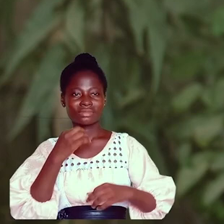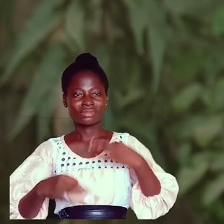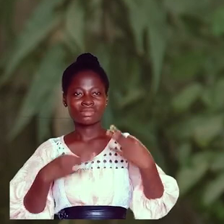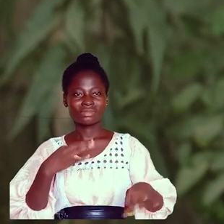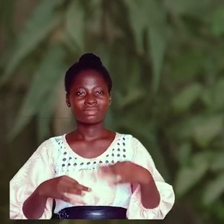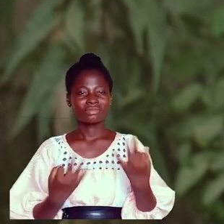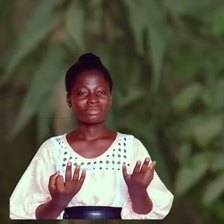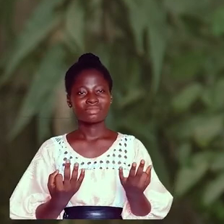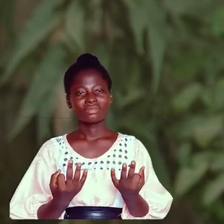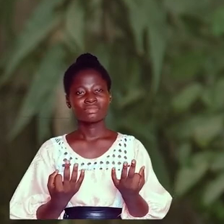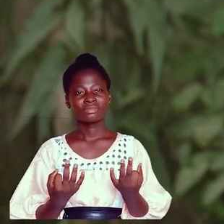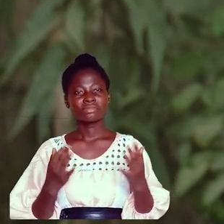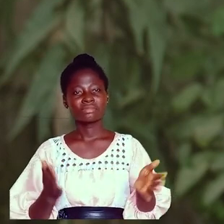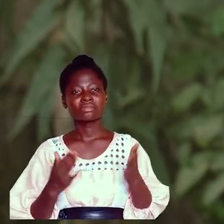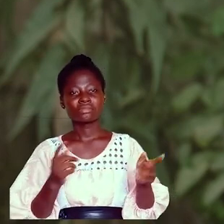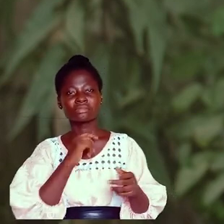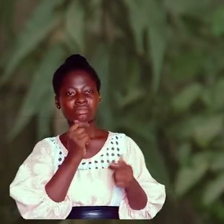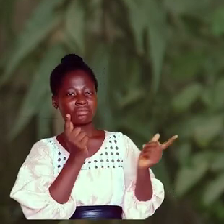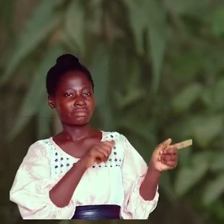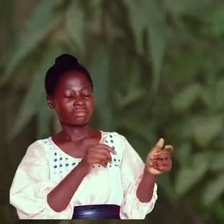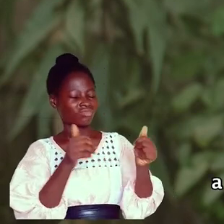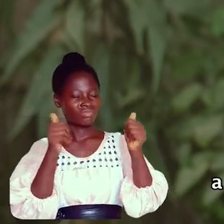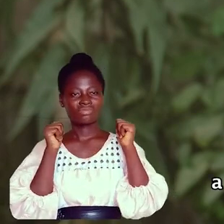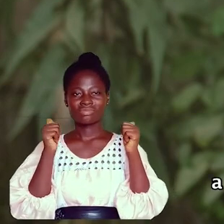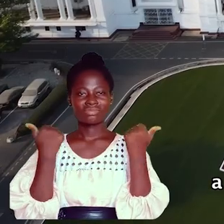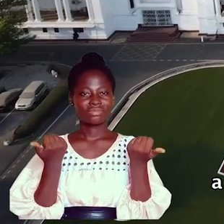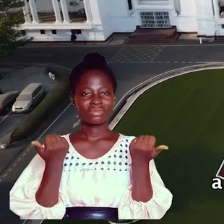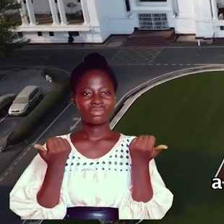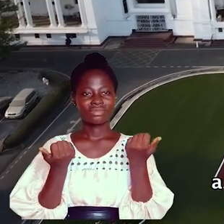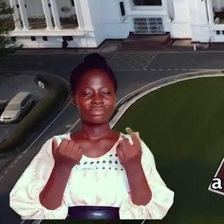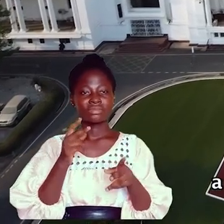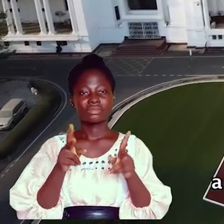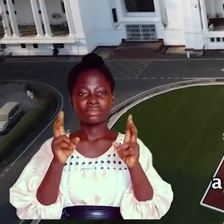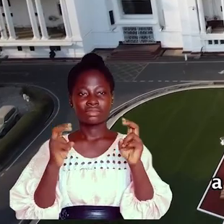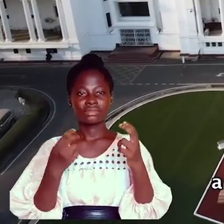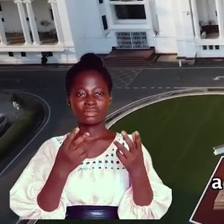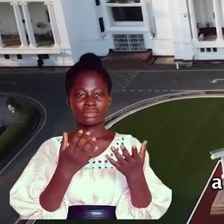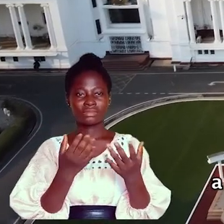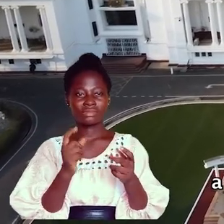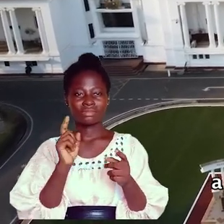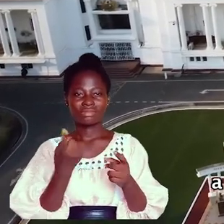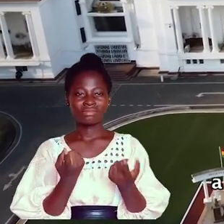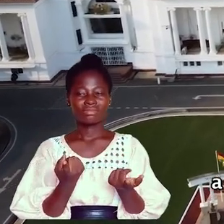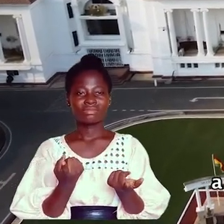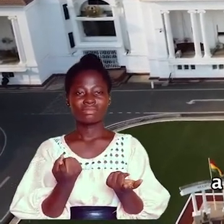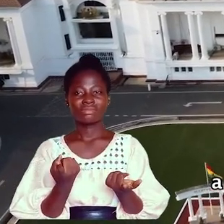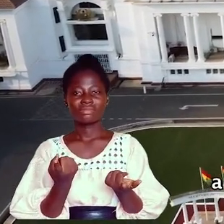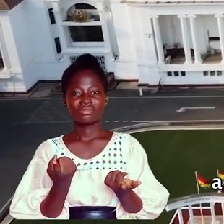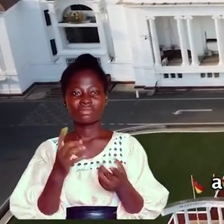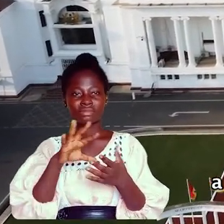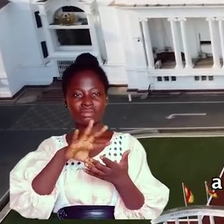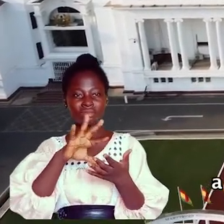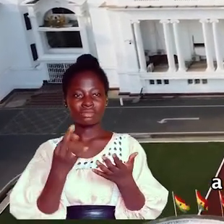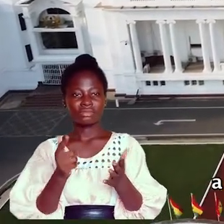justice, nobody will be encouraged to go and send their case. But if my case is given priority, or I even find a